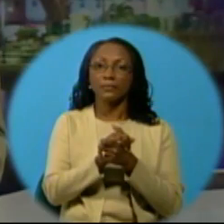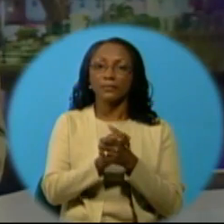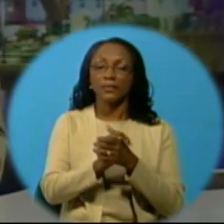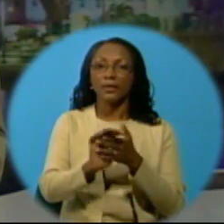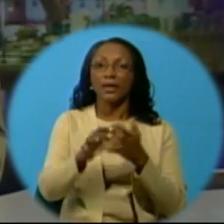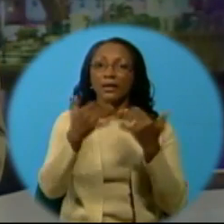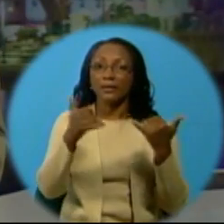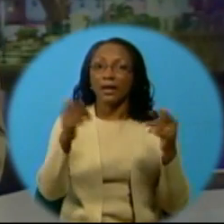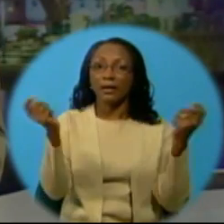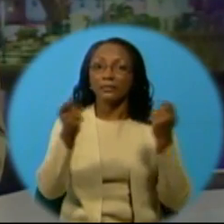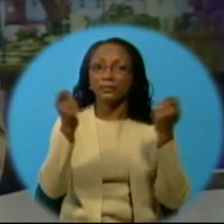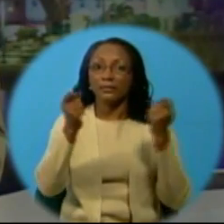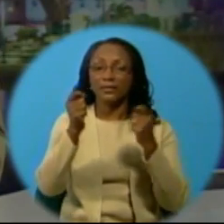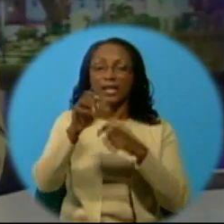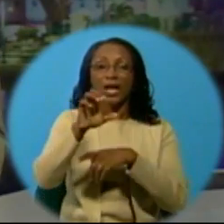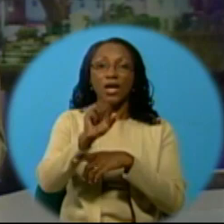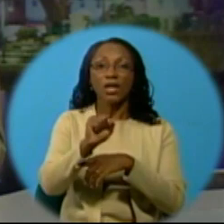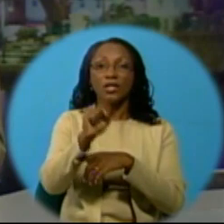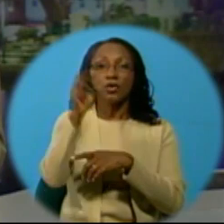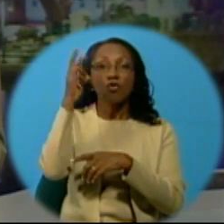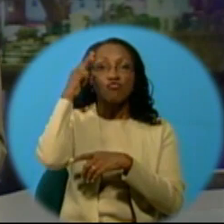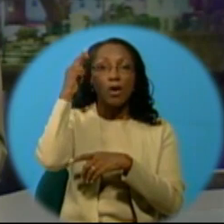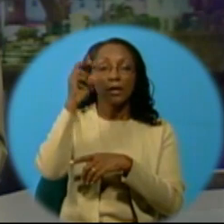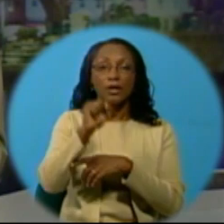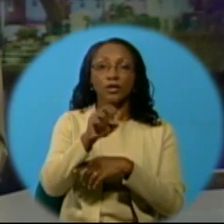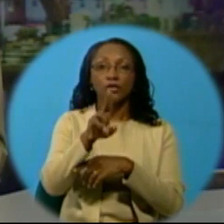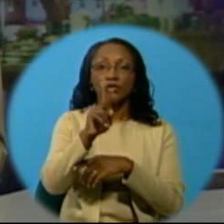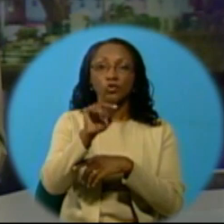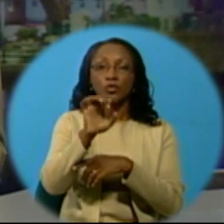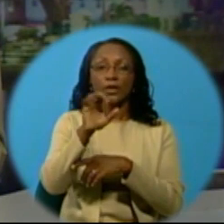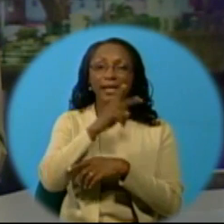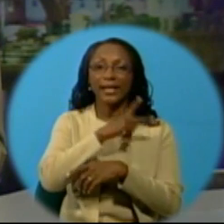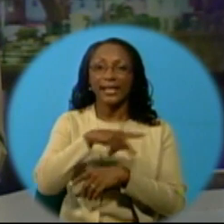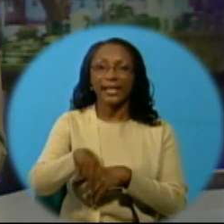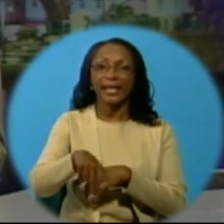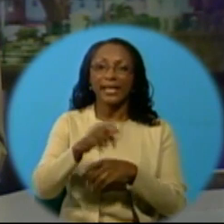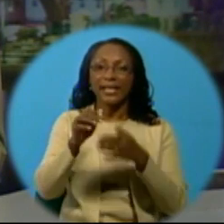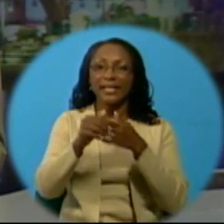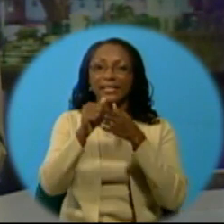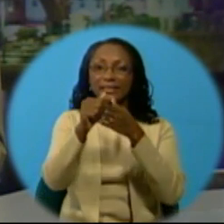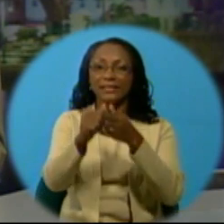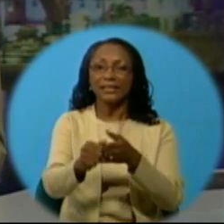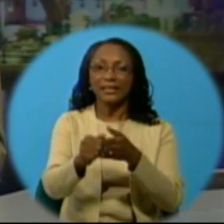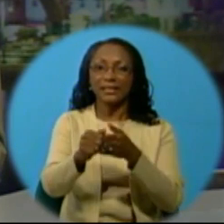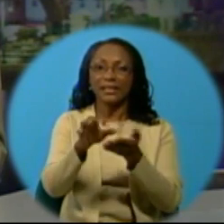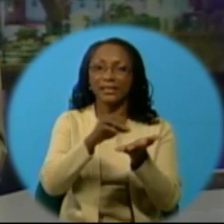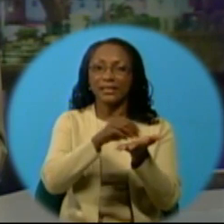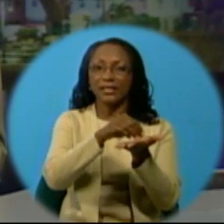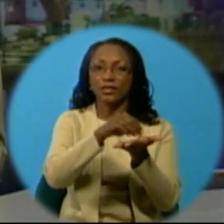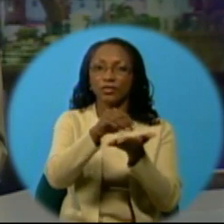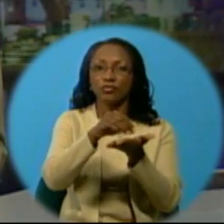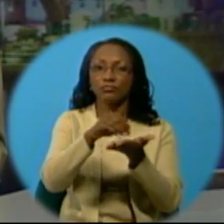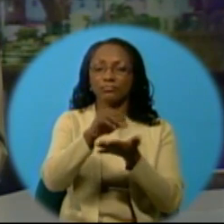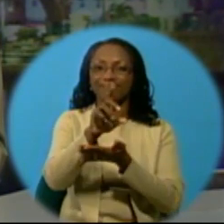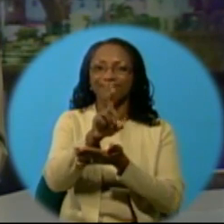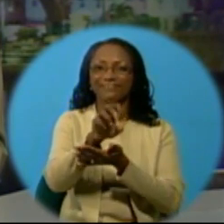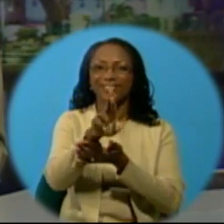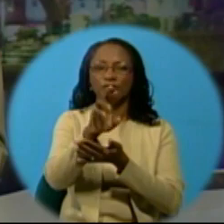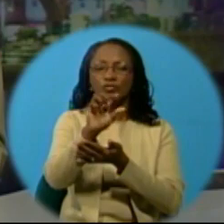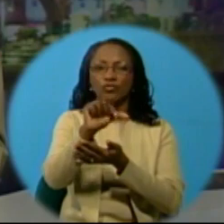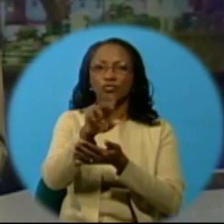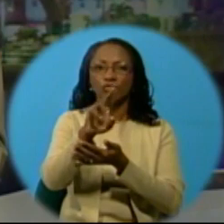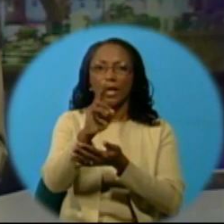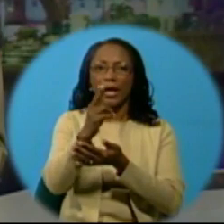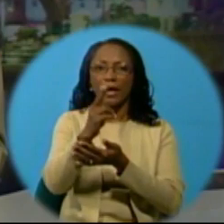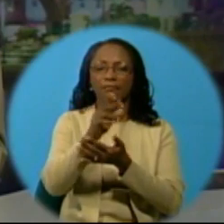Defending champion Ronald Suki King is leading the Masters division in this year's Henderson Lane Memorial Drafts Tournament. Being played at Lodge Road,